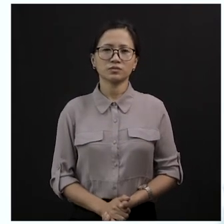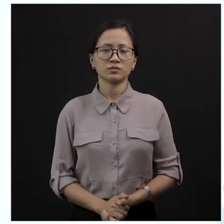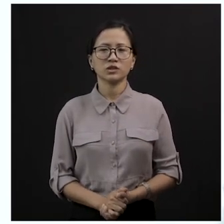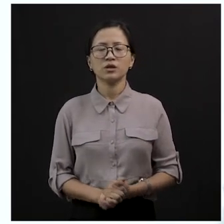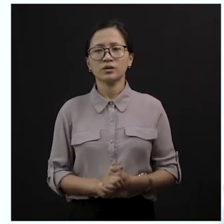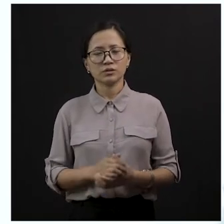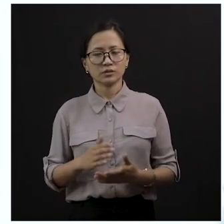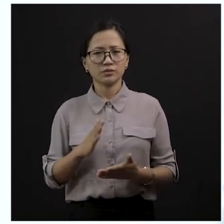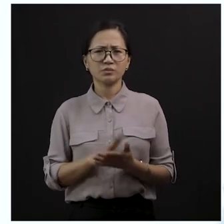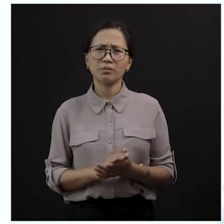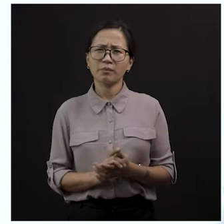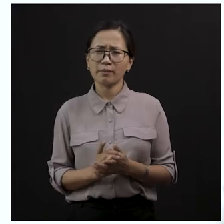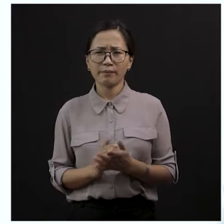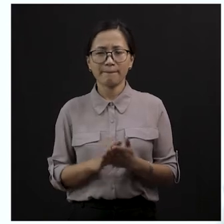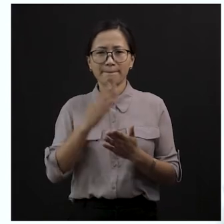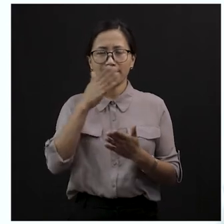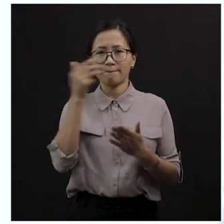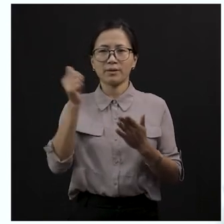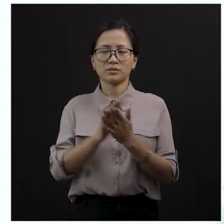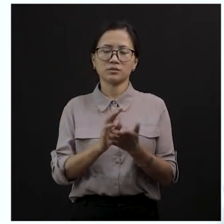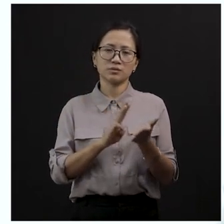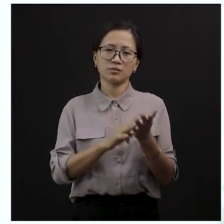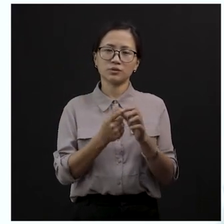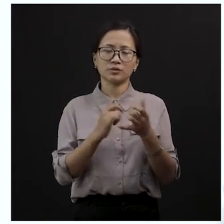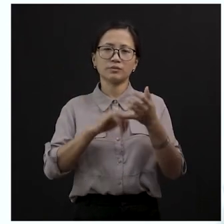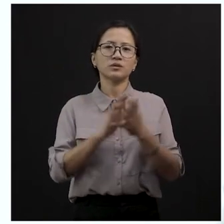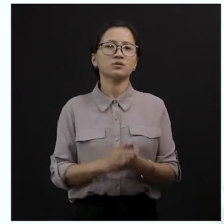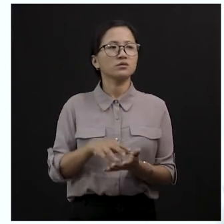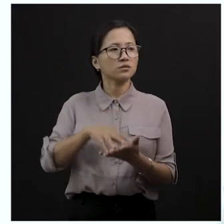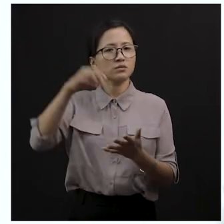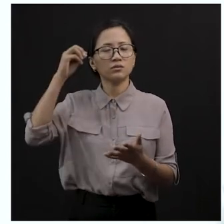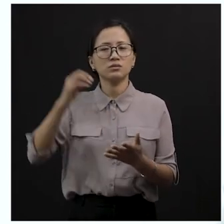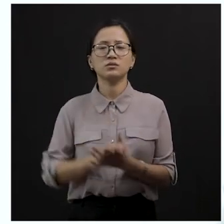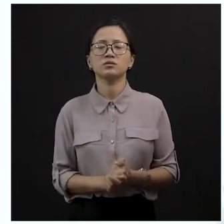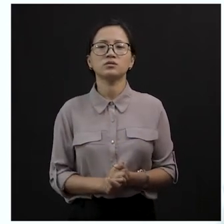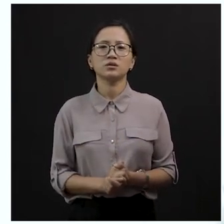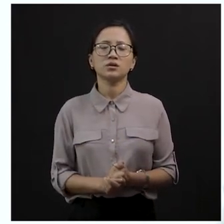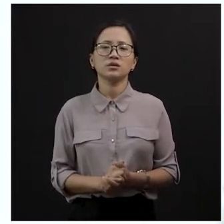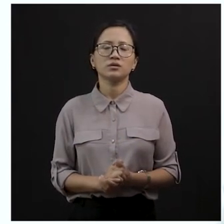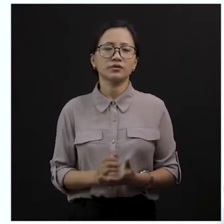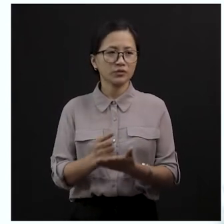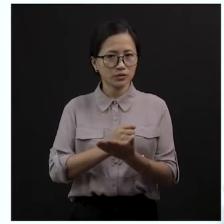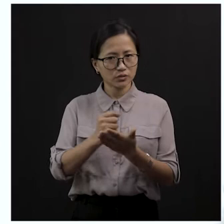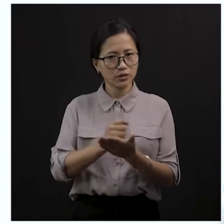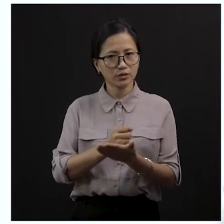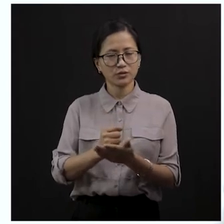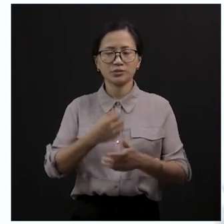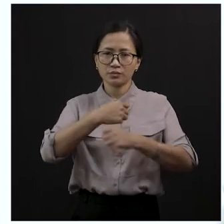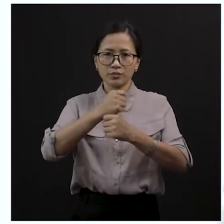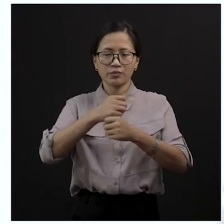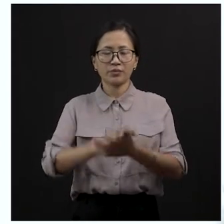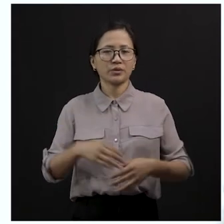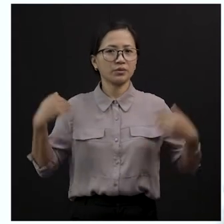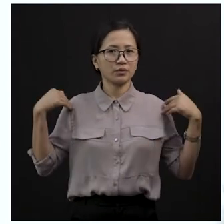we must also learn how to fly just like the birds. So they tried to make wings. Wings, we all